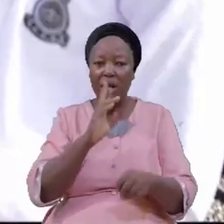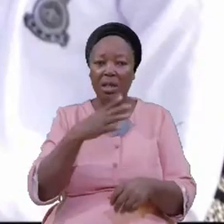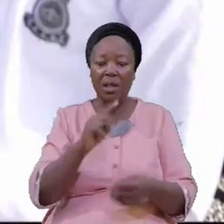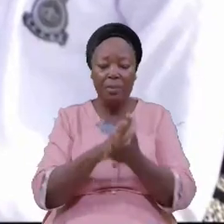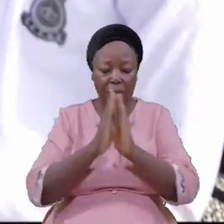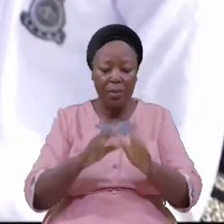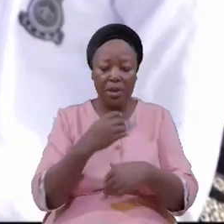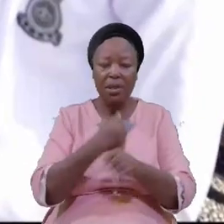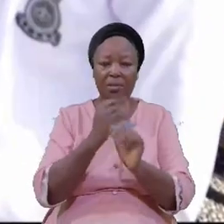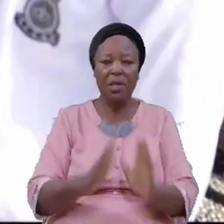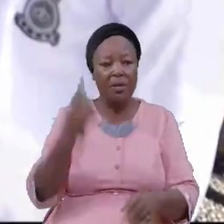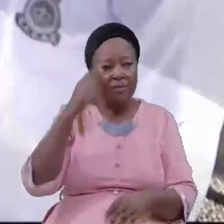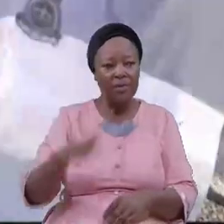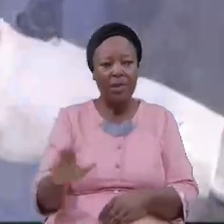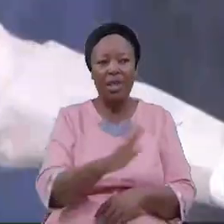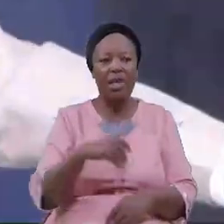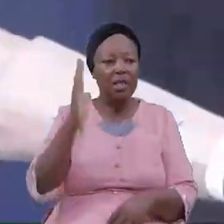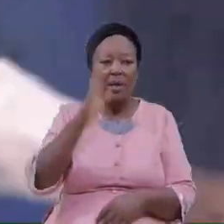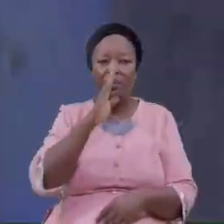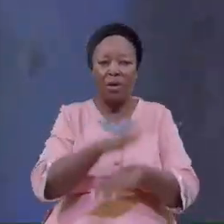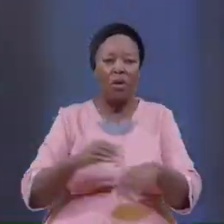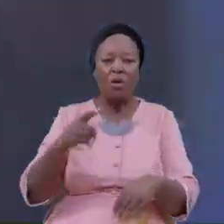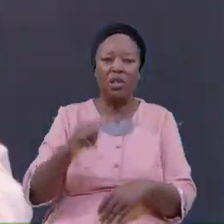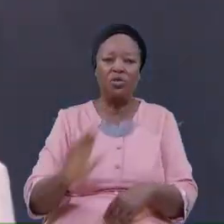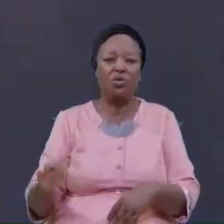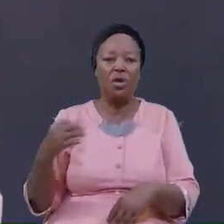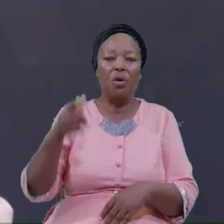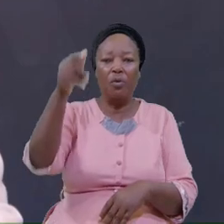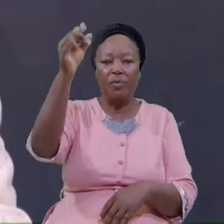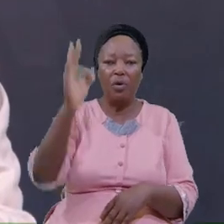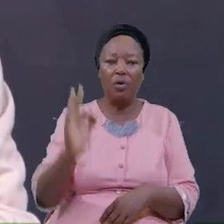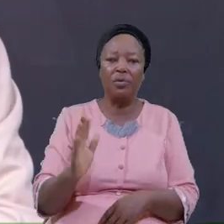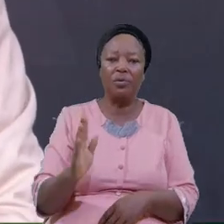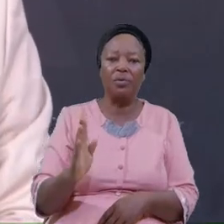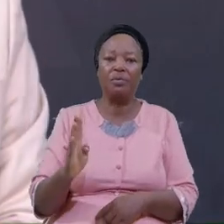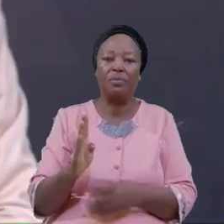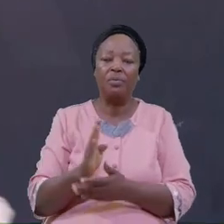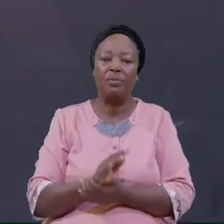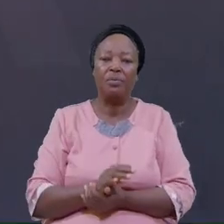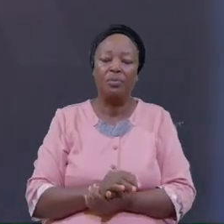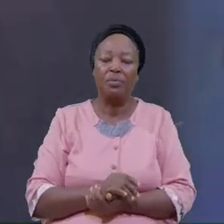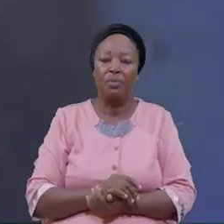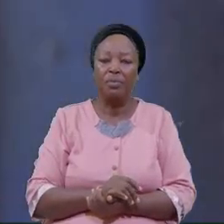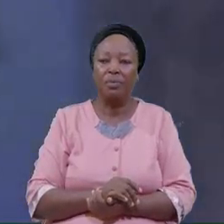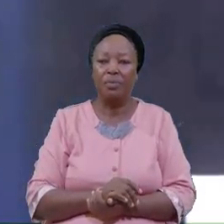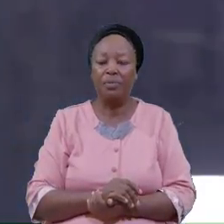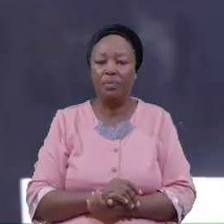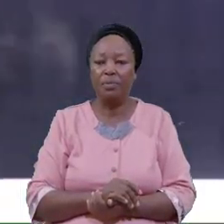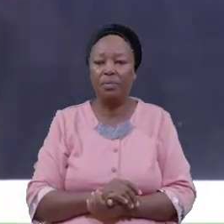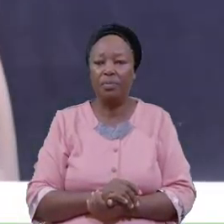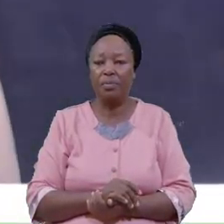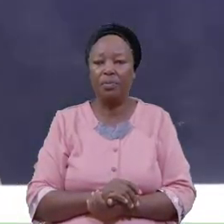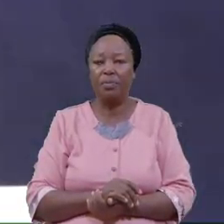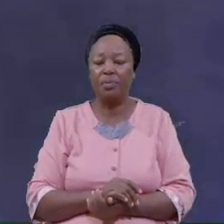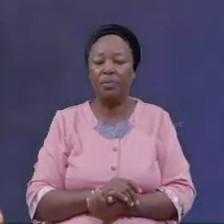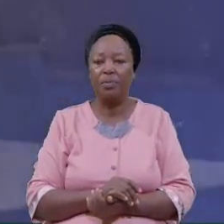for they shall be called the children of God. Et heureux ceux qui ont le cœur pur, car ils verront Dieu. Et heureux ceux qui procurent la paix,